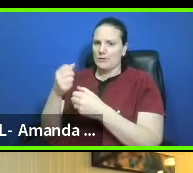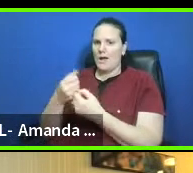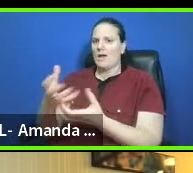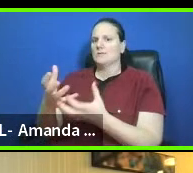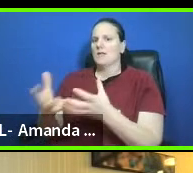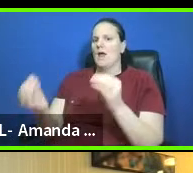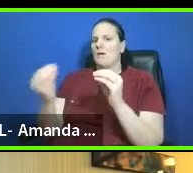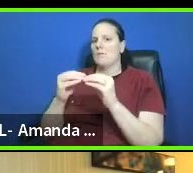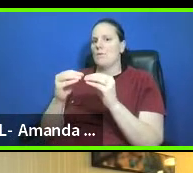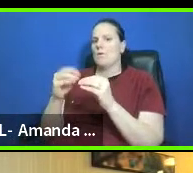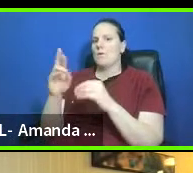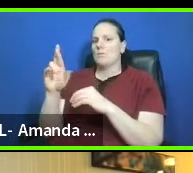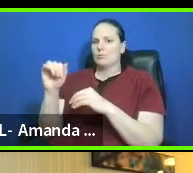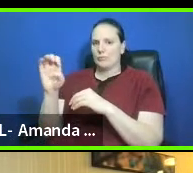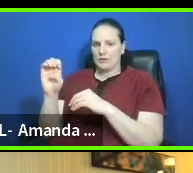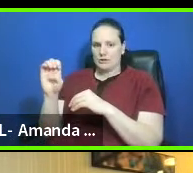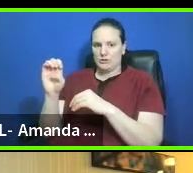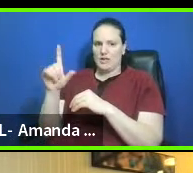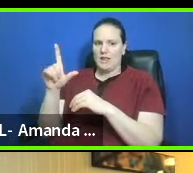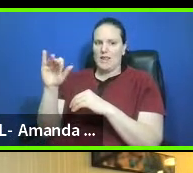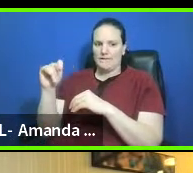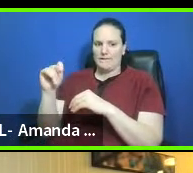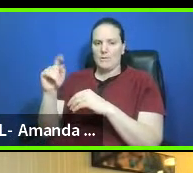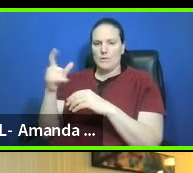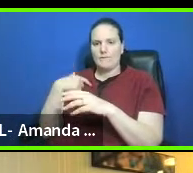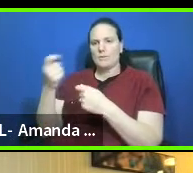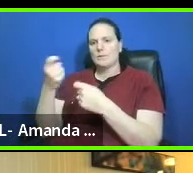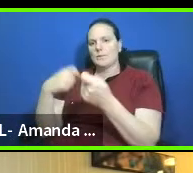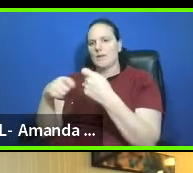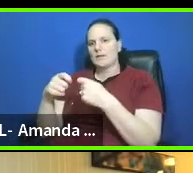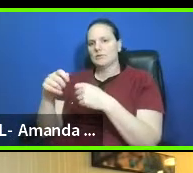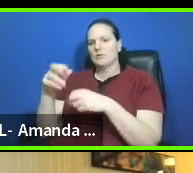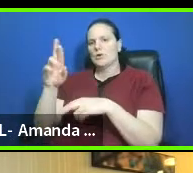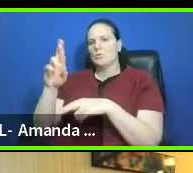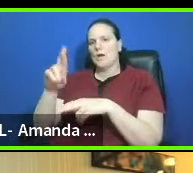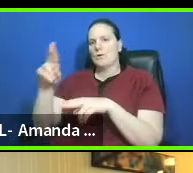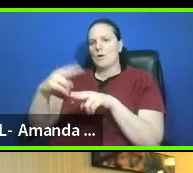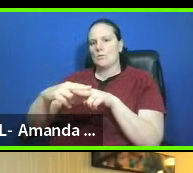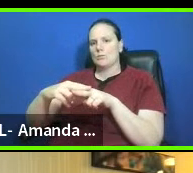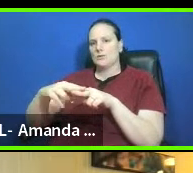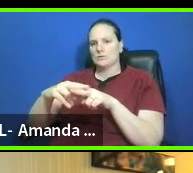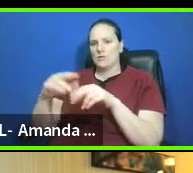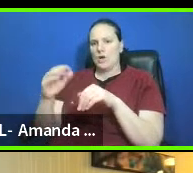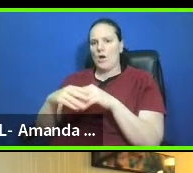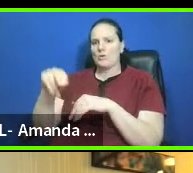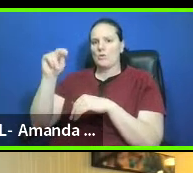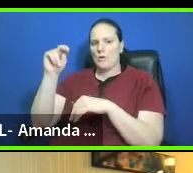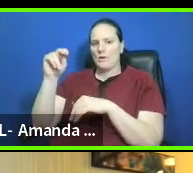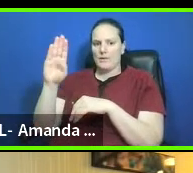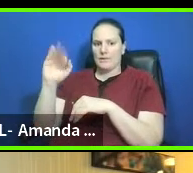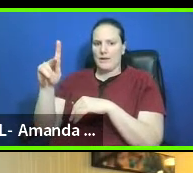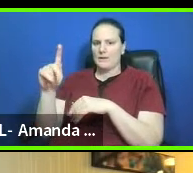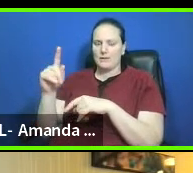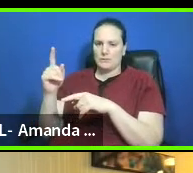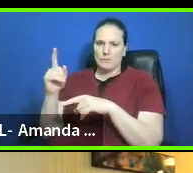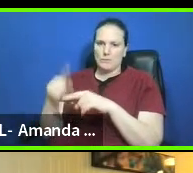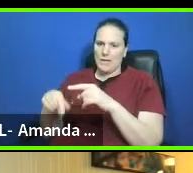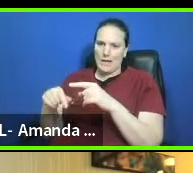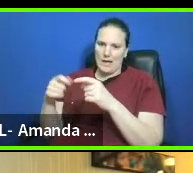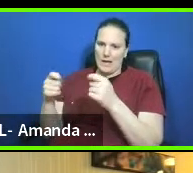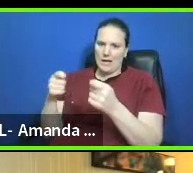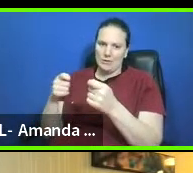more bridge lifts. And we'd have to replace the railroad bridge on the north bank because it can't handle the current width.